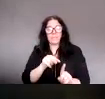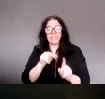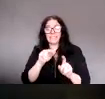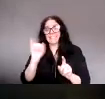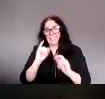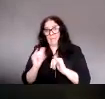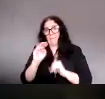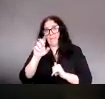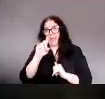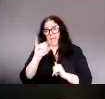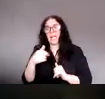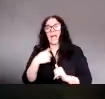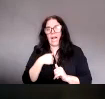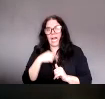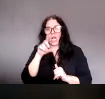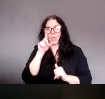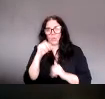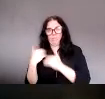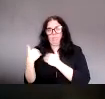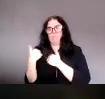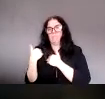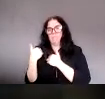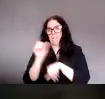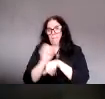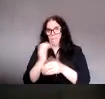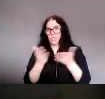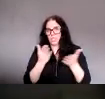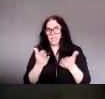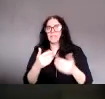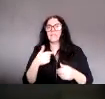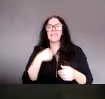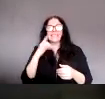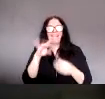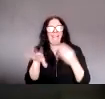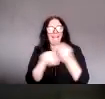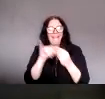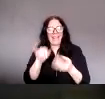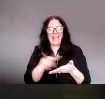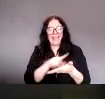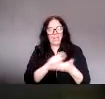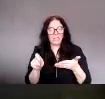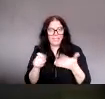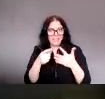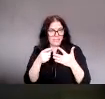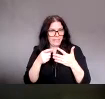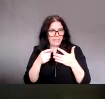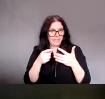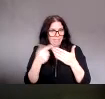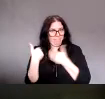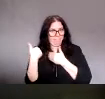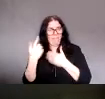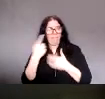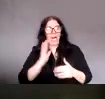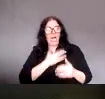I do oversee employment services and took on the literacy portfolio for our association